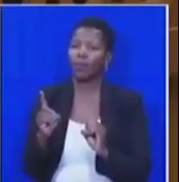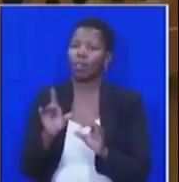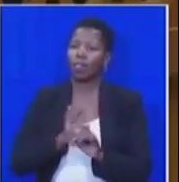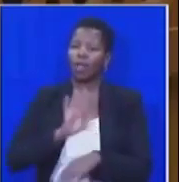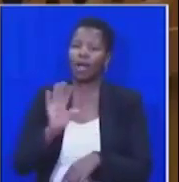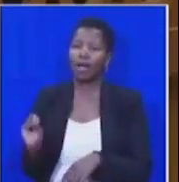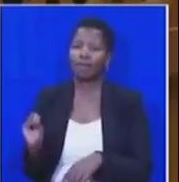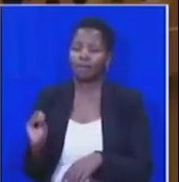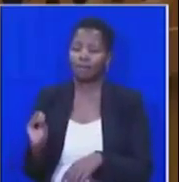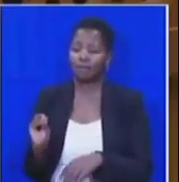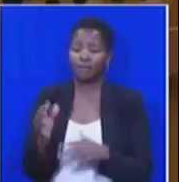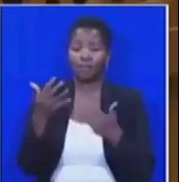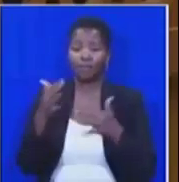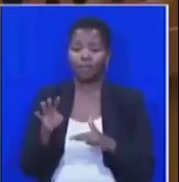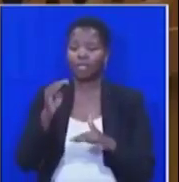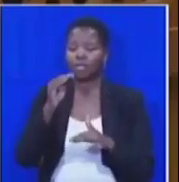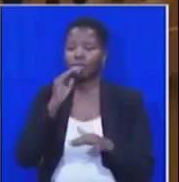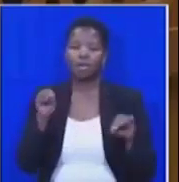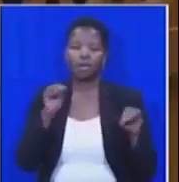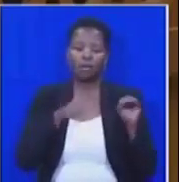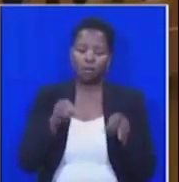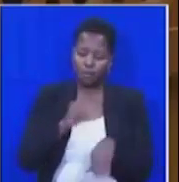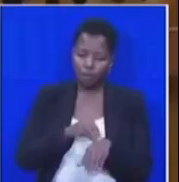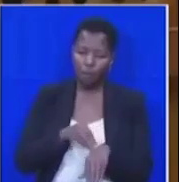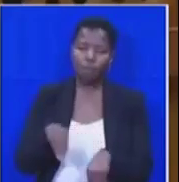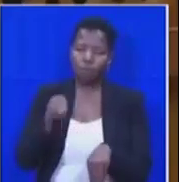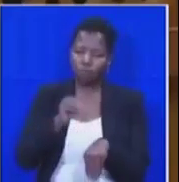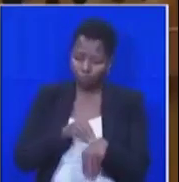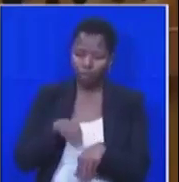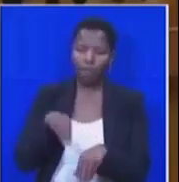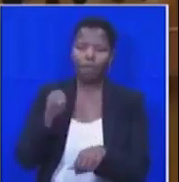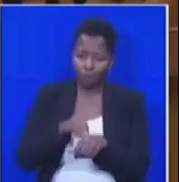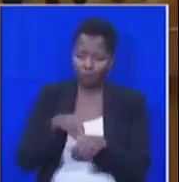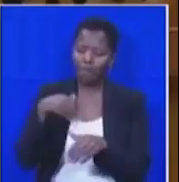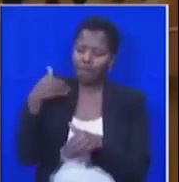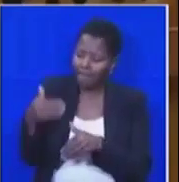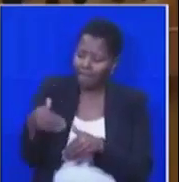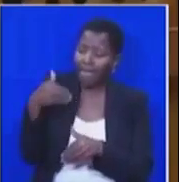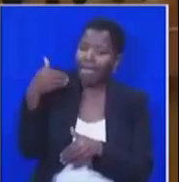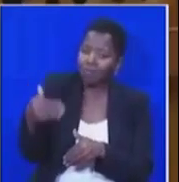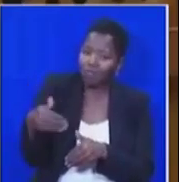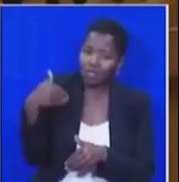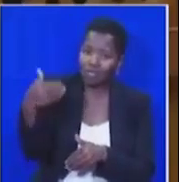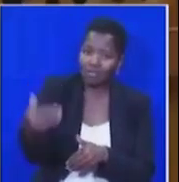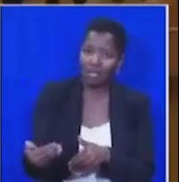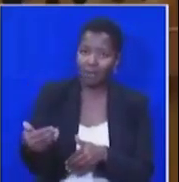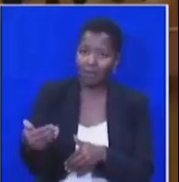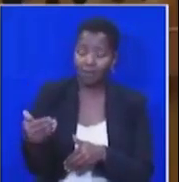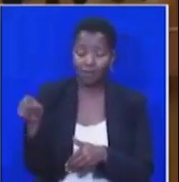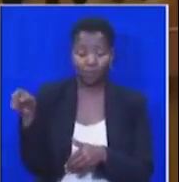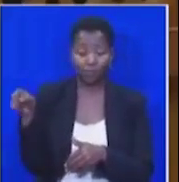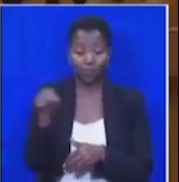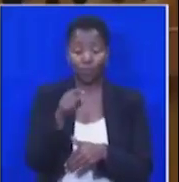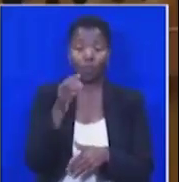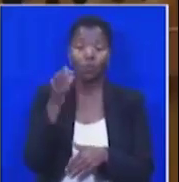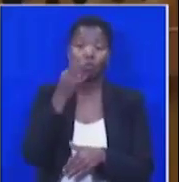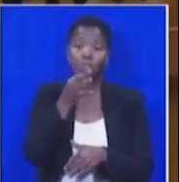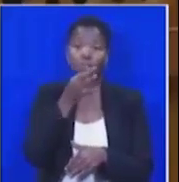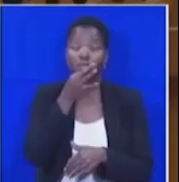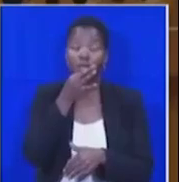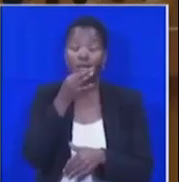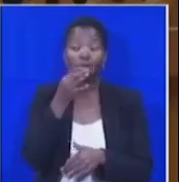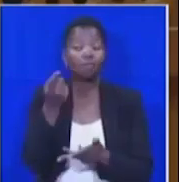turn to the fact of the ANC. And what a simpering bunch you have become. You know